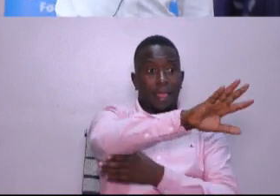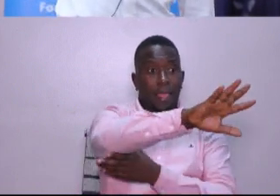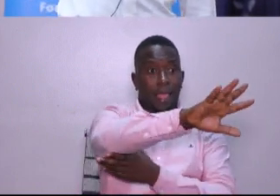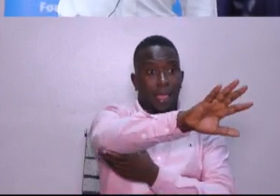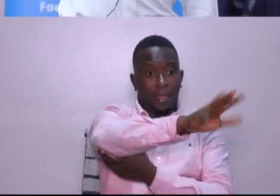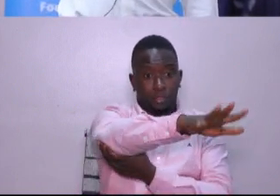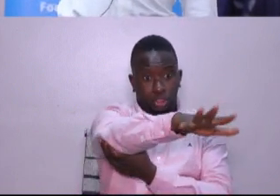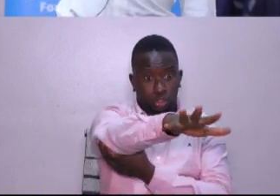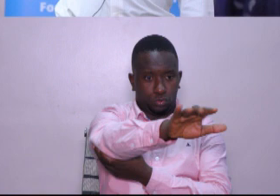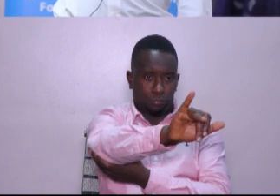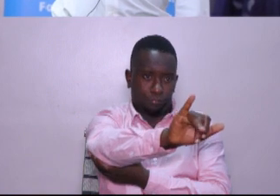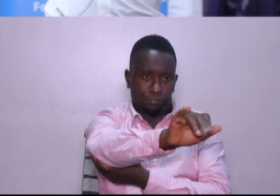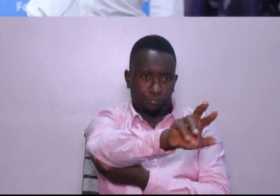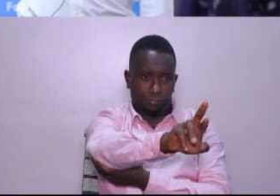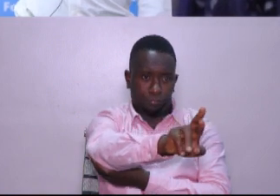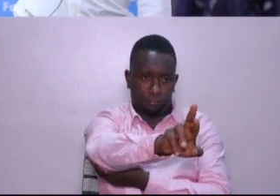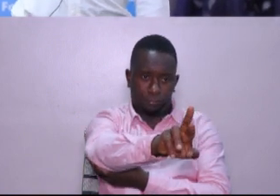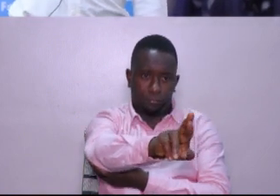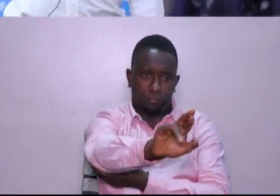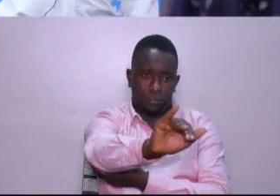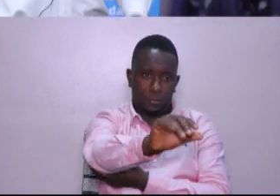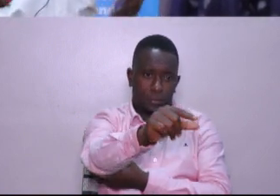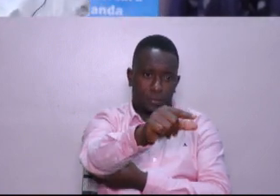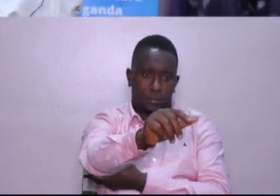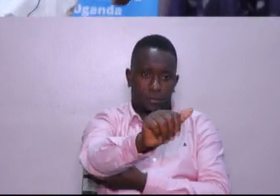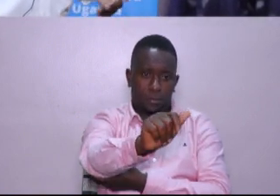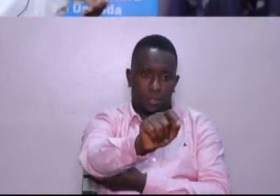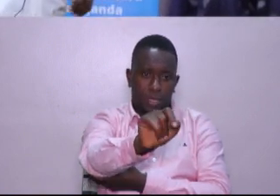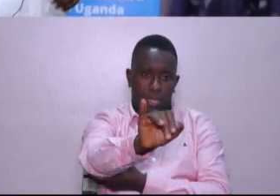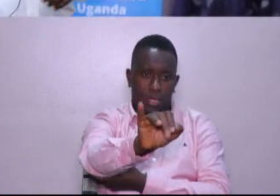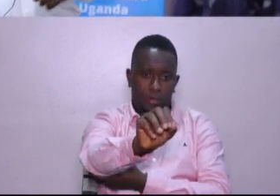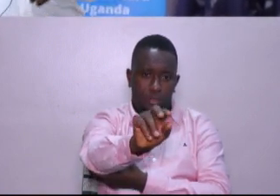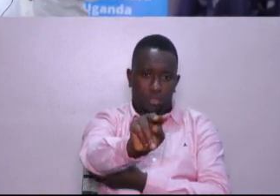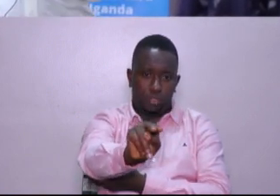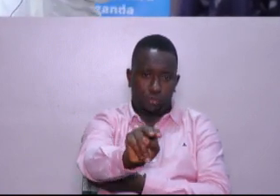topic, which becomes 1.0.